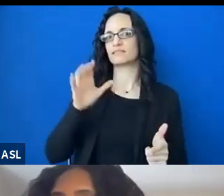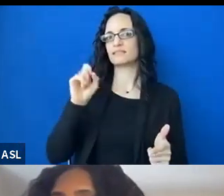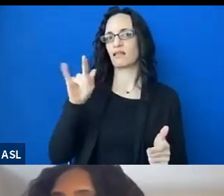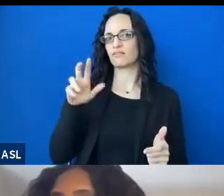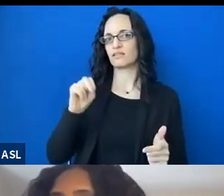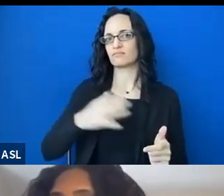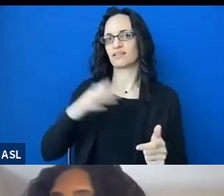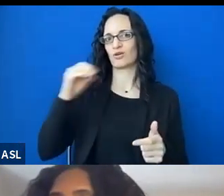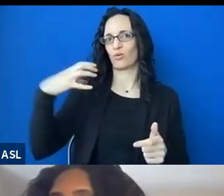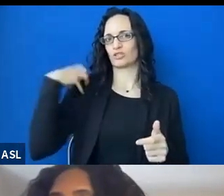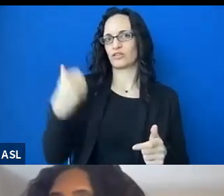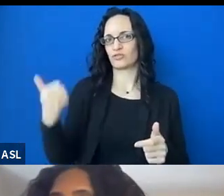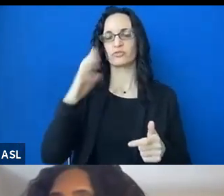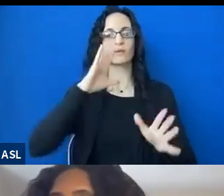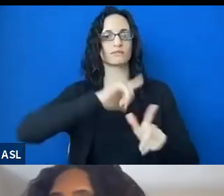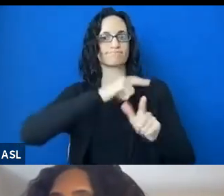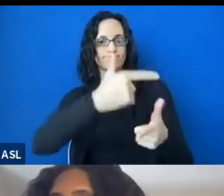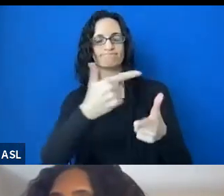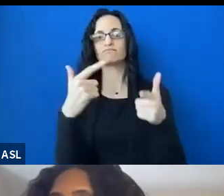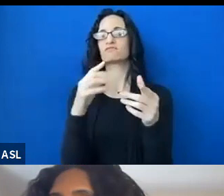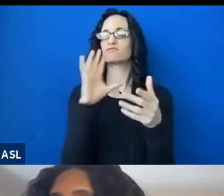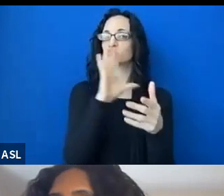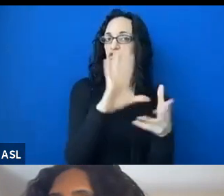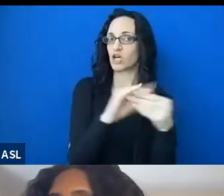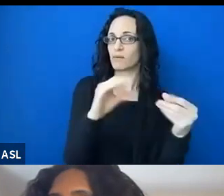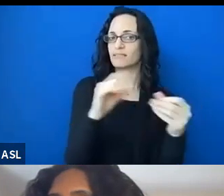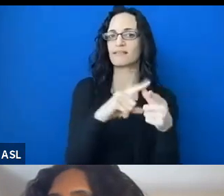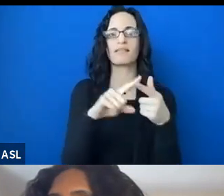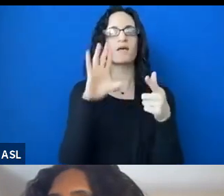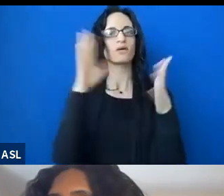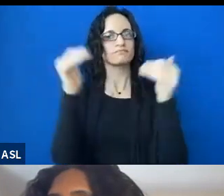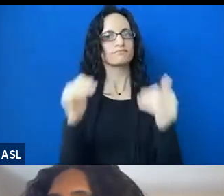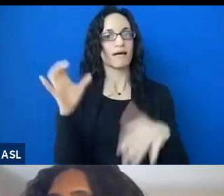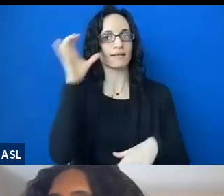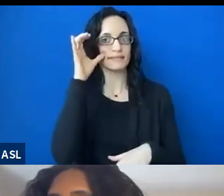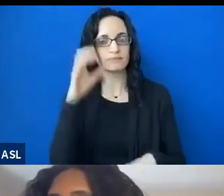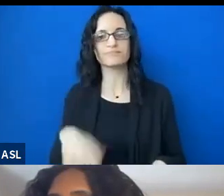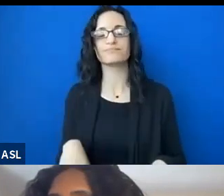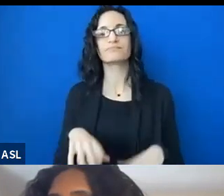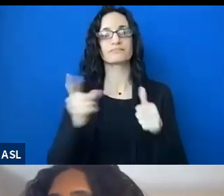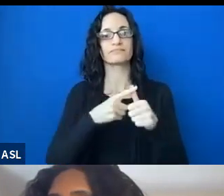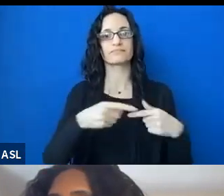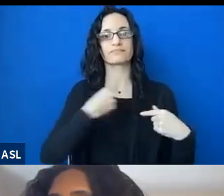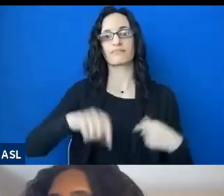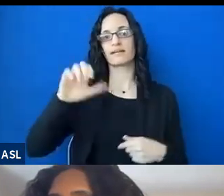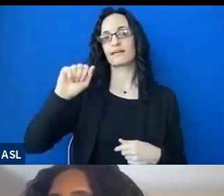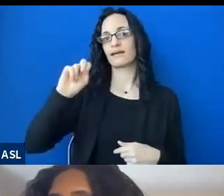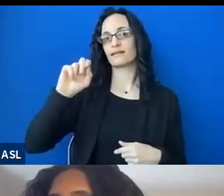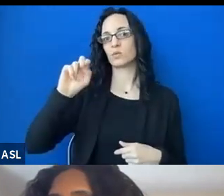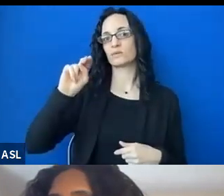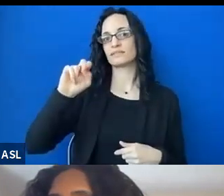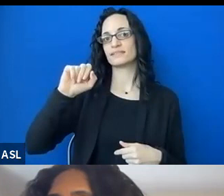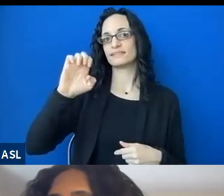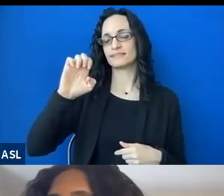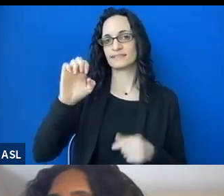to our presentation. Our Cantonese interpreter is Anna Say. Will you please give